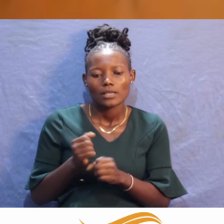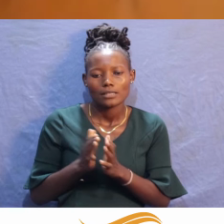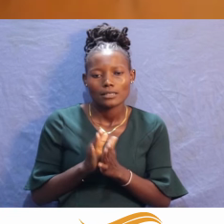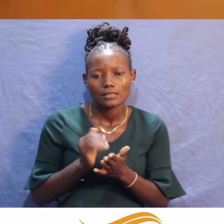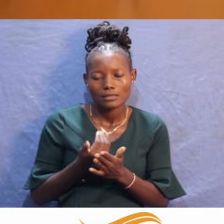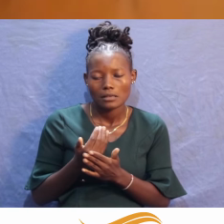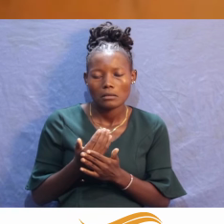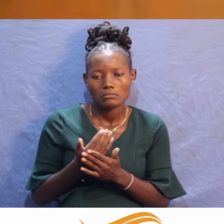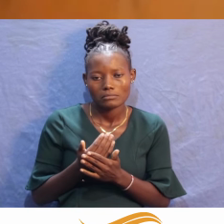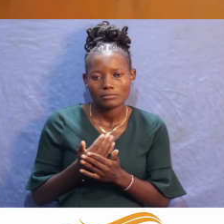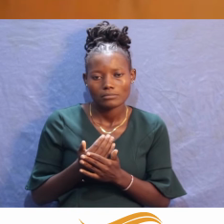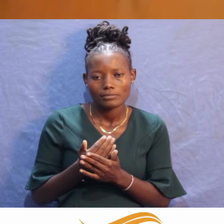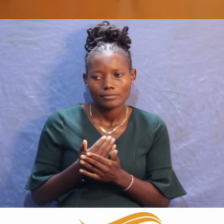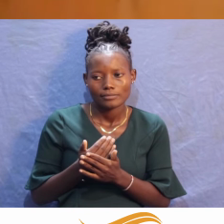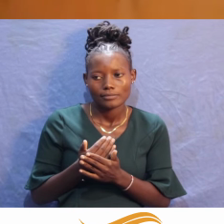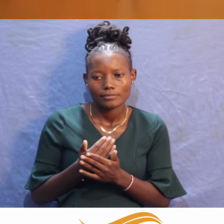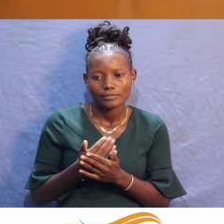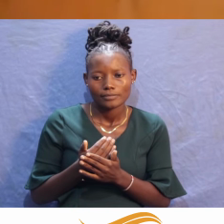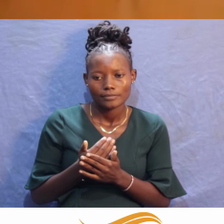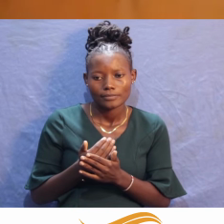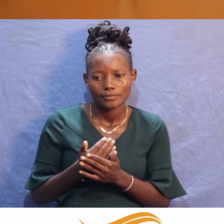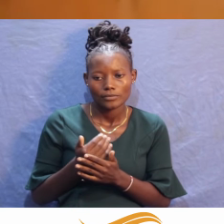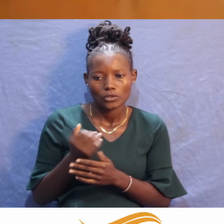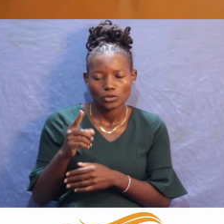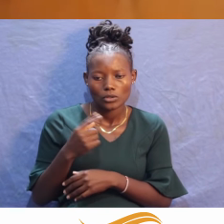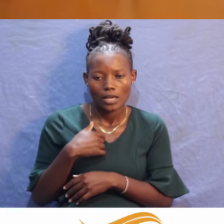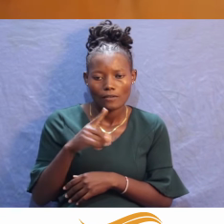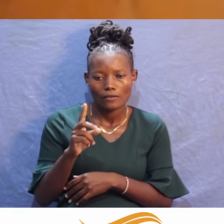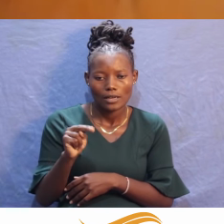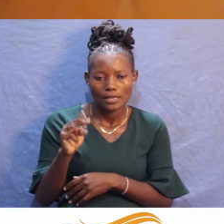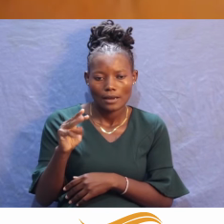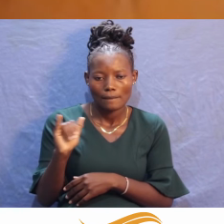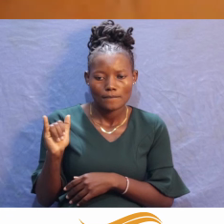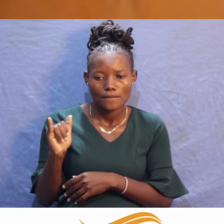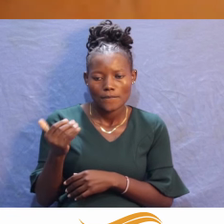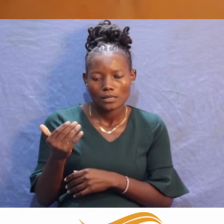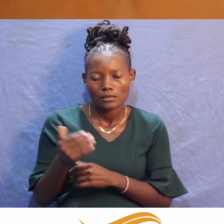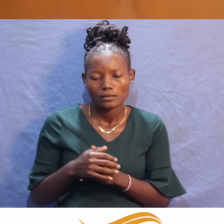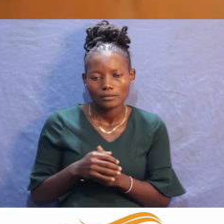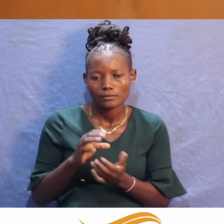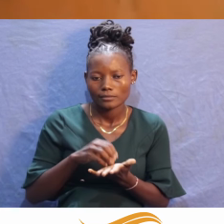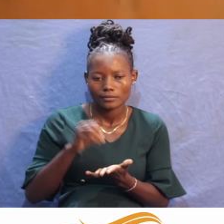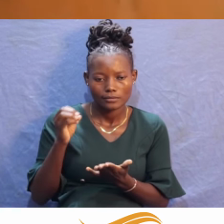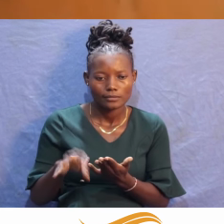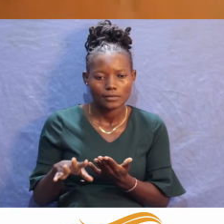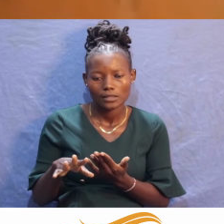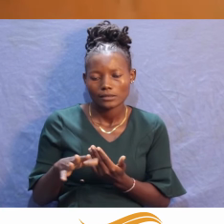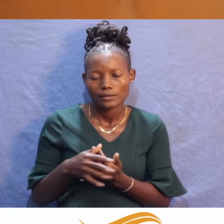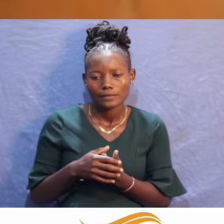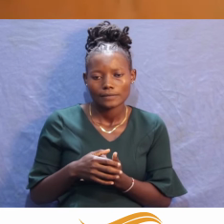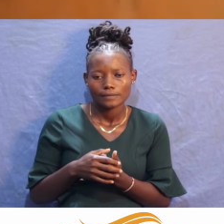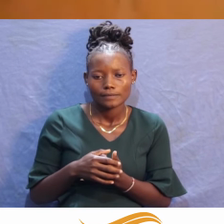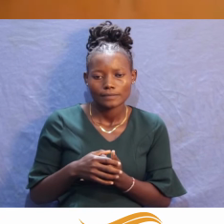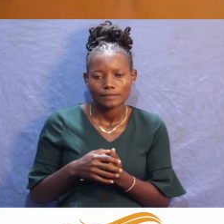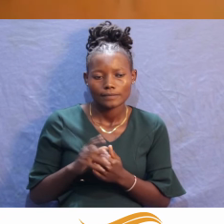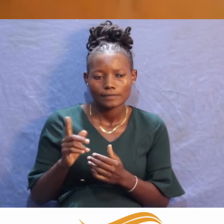you just got to do. The dummies, kind of expensive. you can find some used dummies, and then